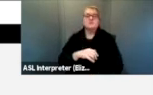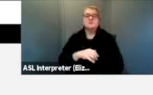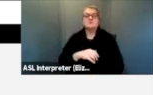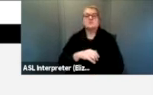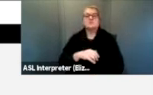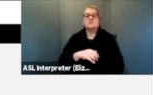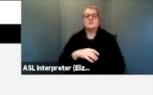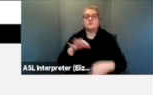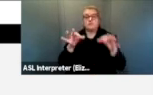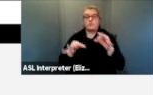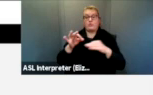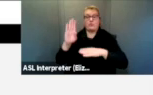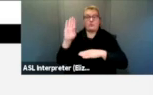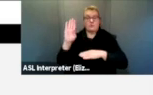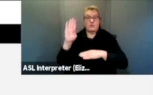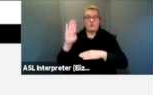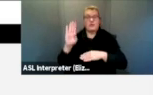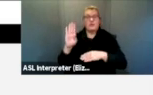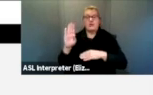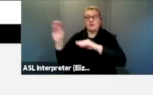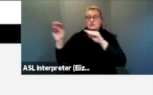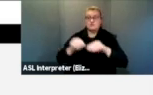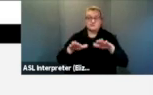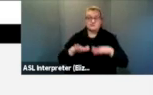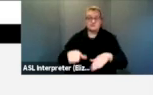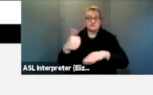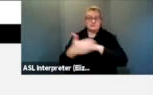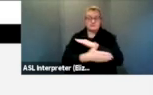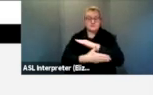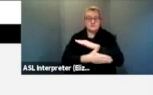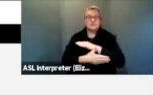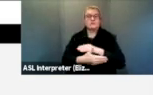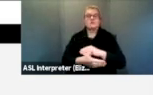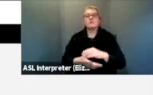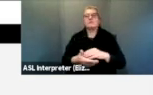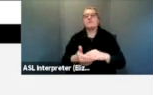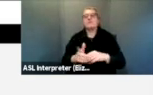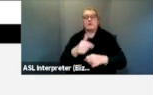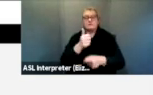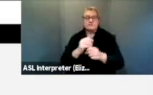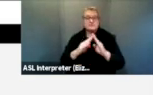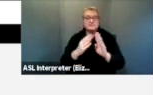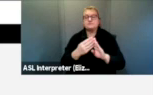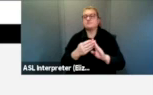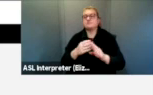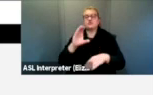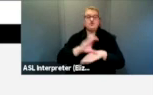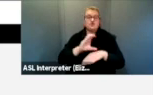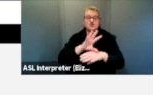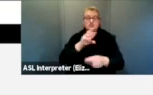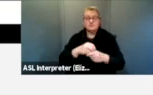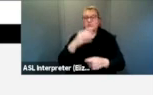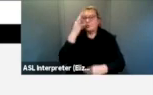giving courtroom testimony, immigrating, settling in towns, becoming members of churches, taking communion at